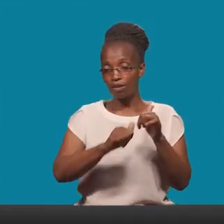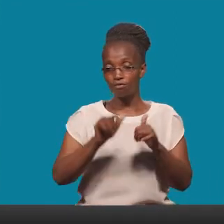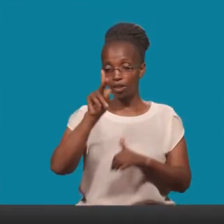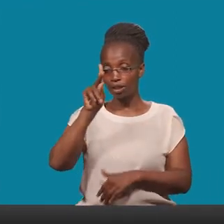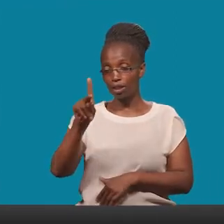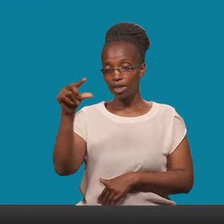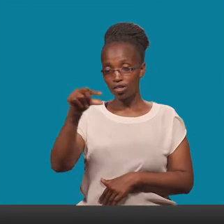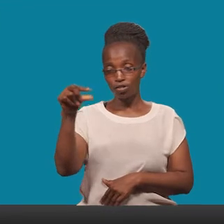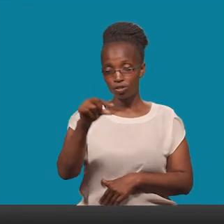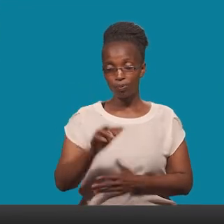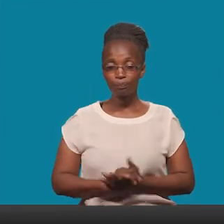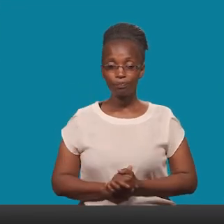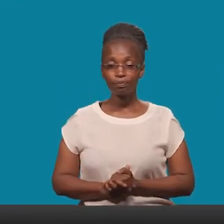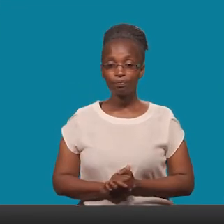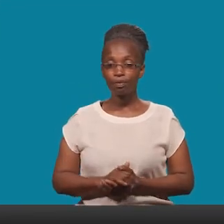kilogram today.